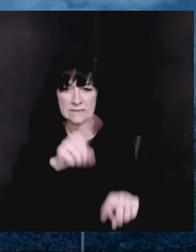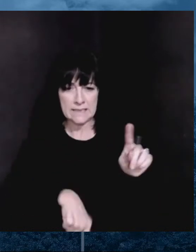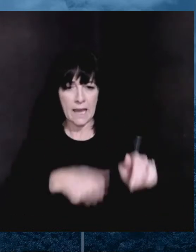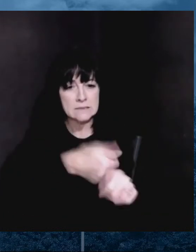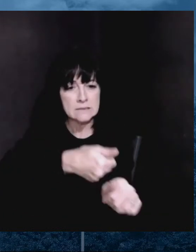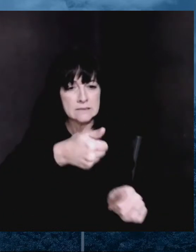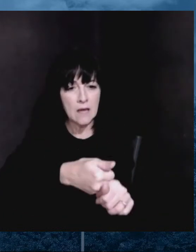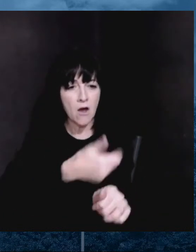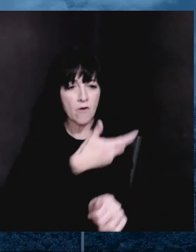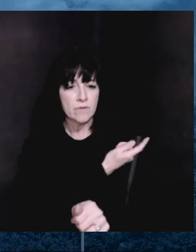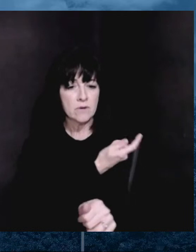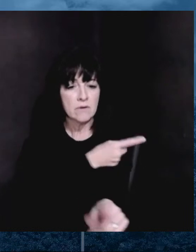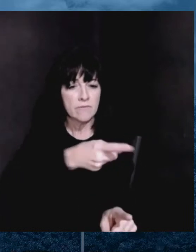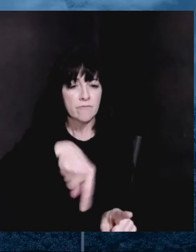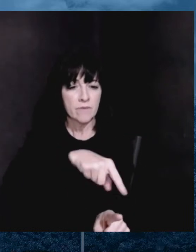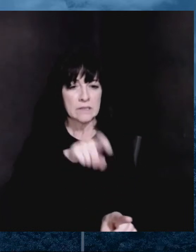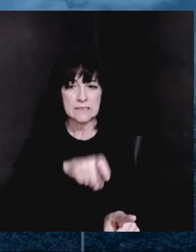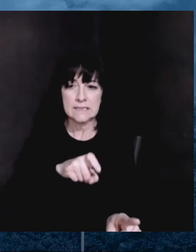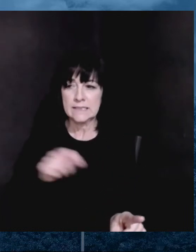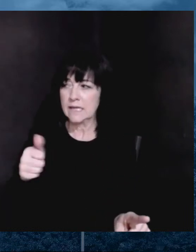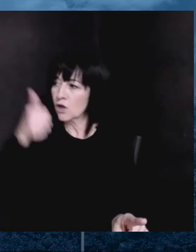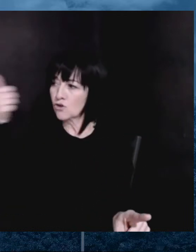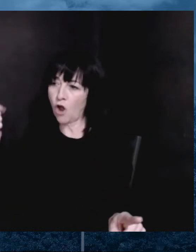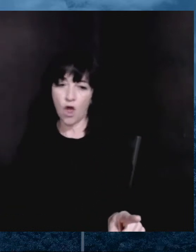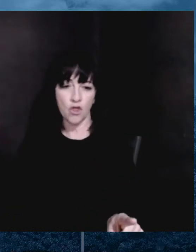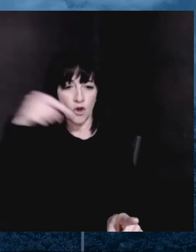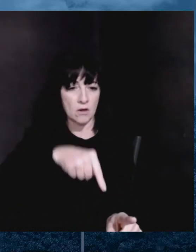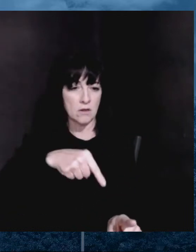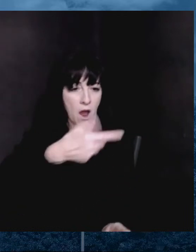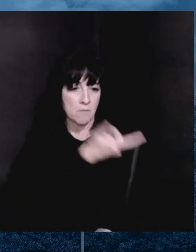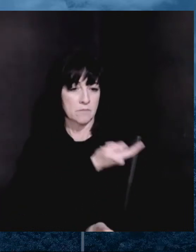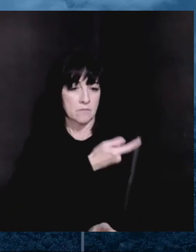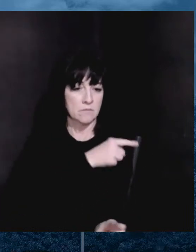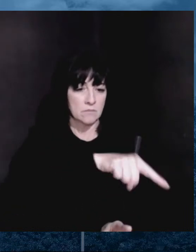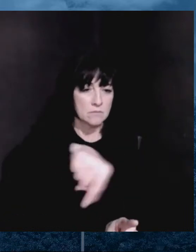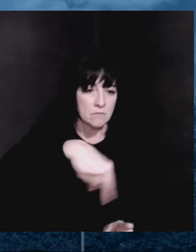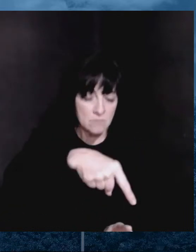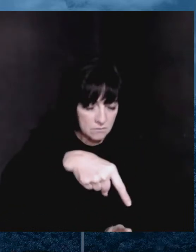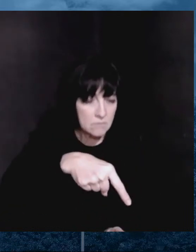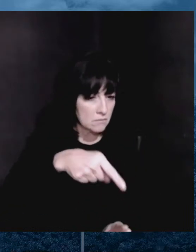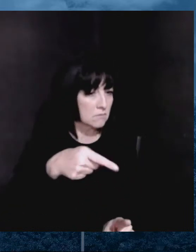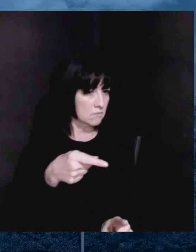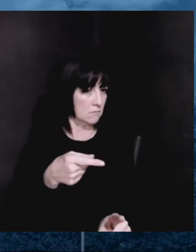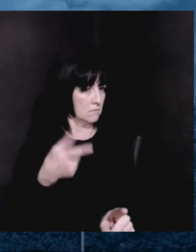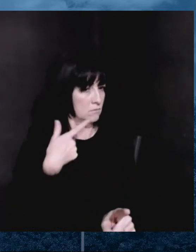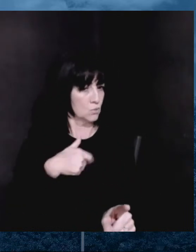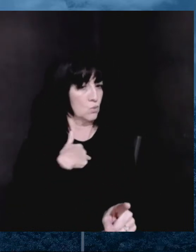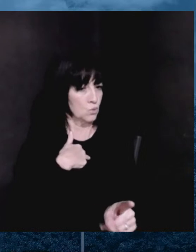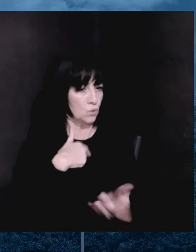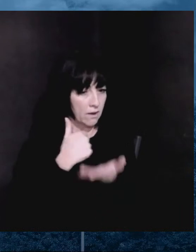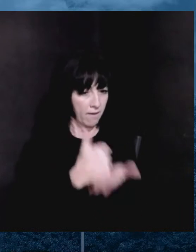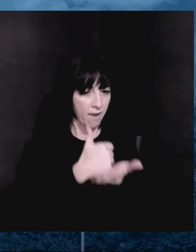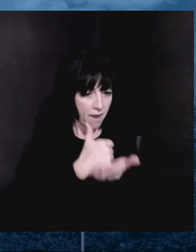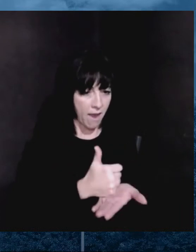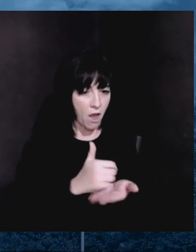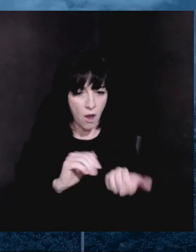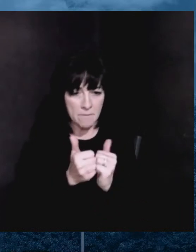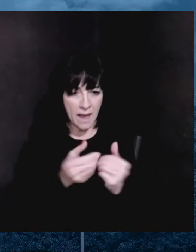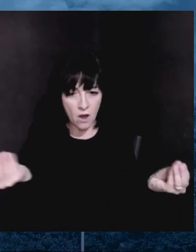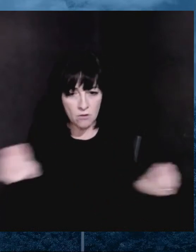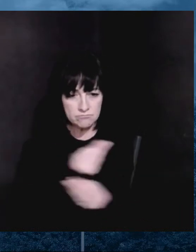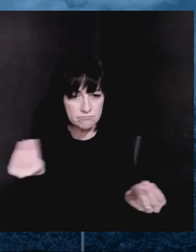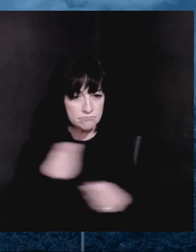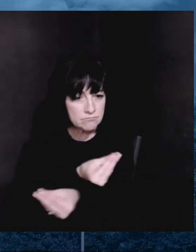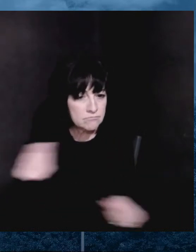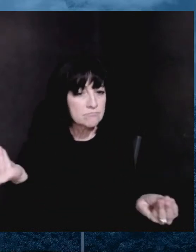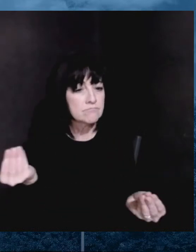of them have done at least some people, but we're actually increasing or redirecting allocations of vaccine to help speed that